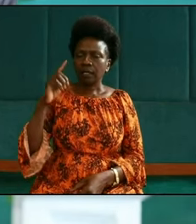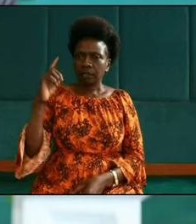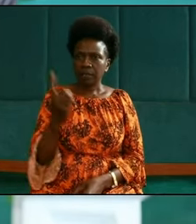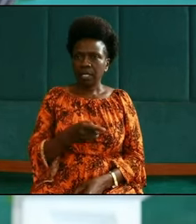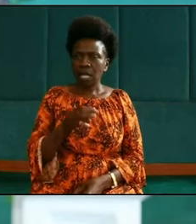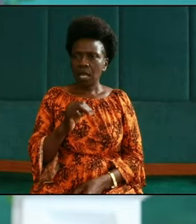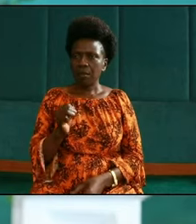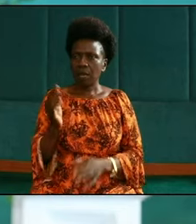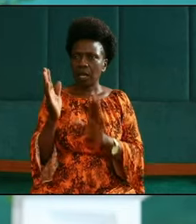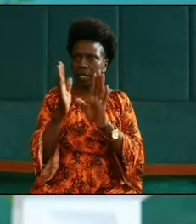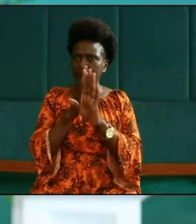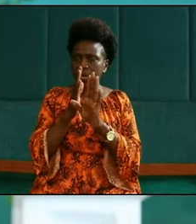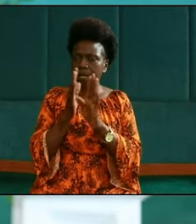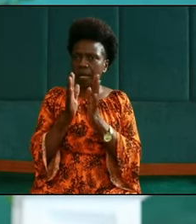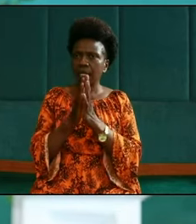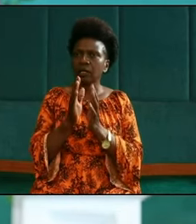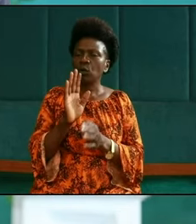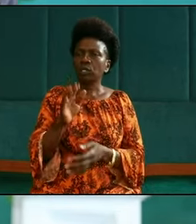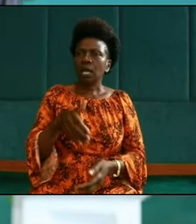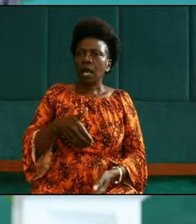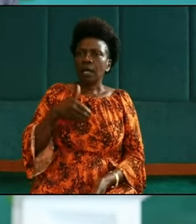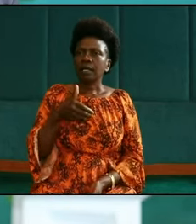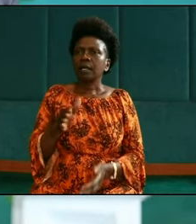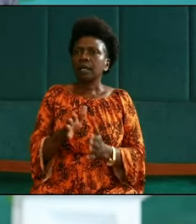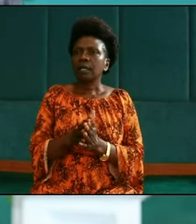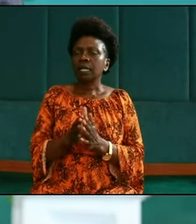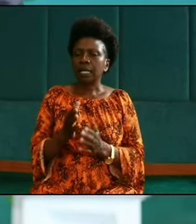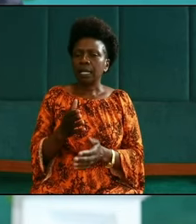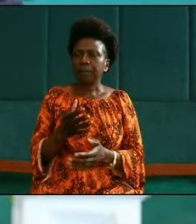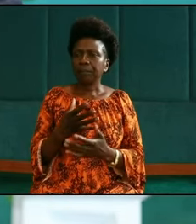I hid and was angry, and he